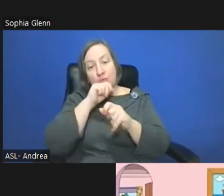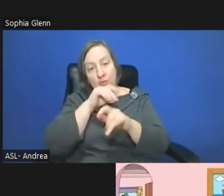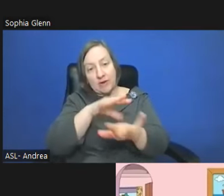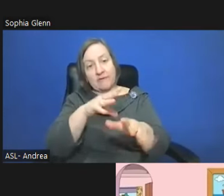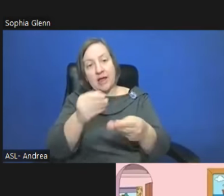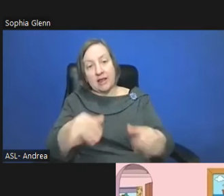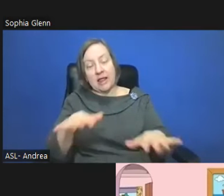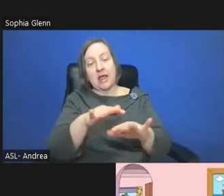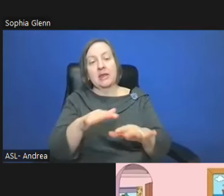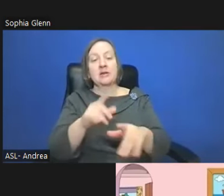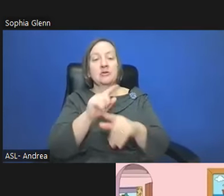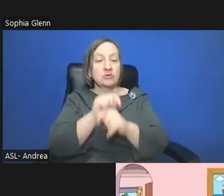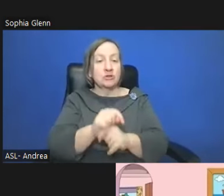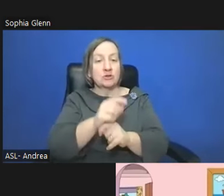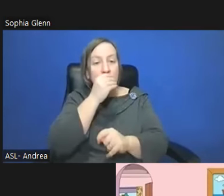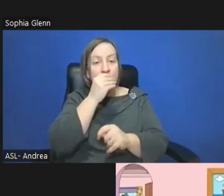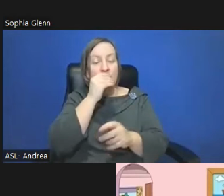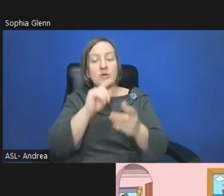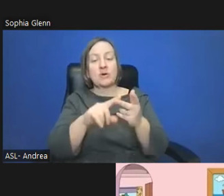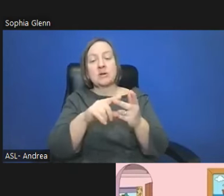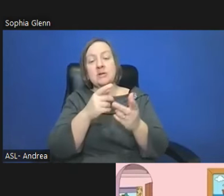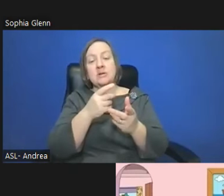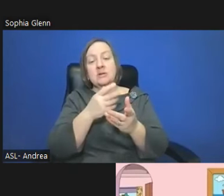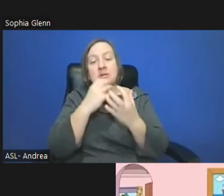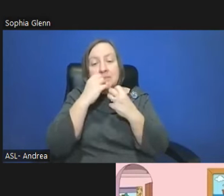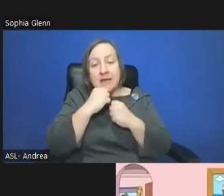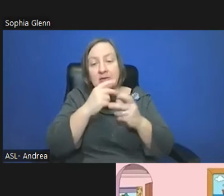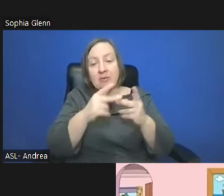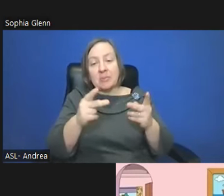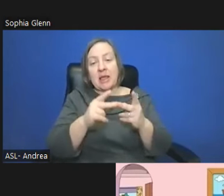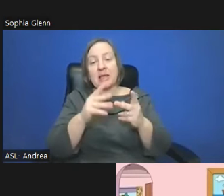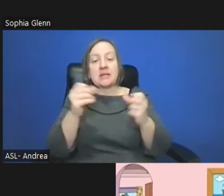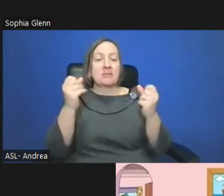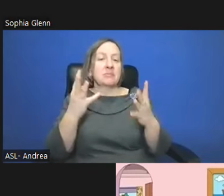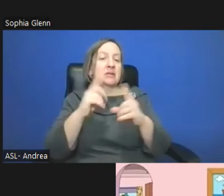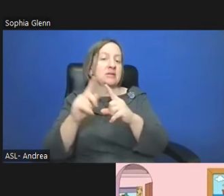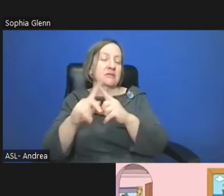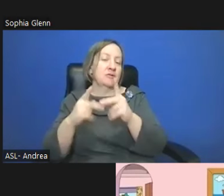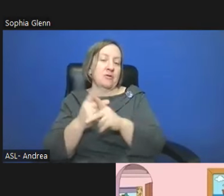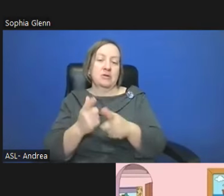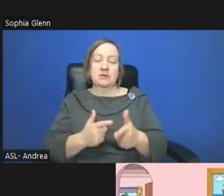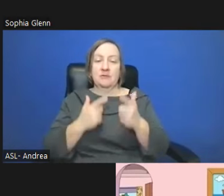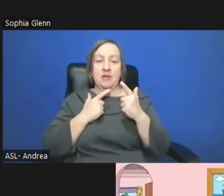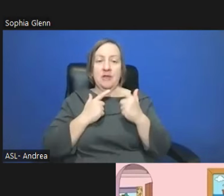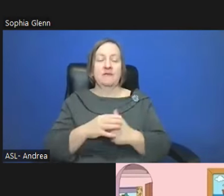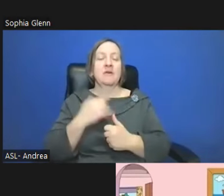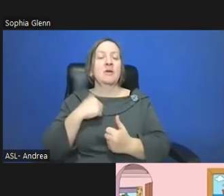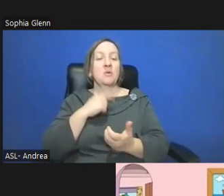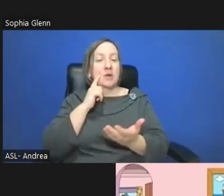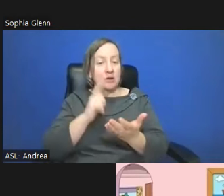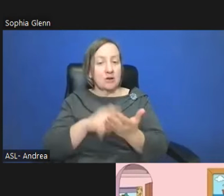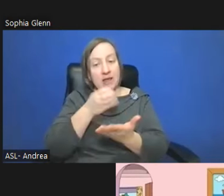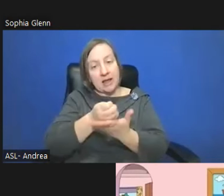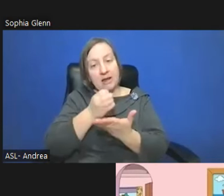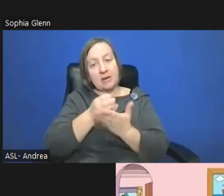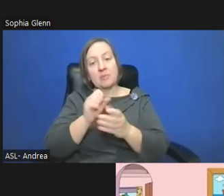of traditional food sources, sacred places, and multifaceted ways of life. We acknowledge the economic and